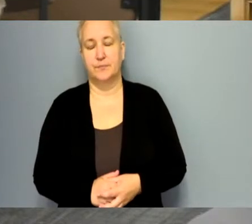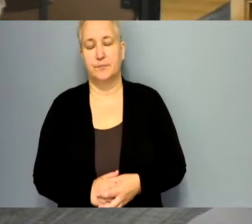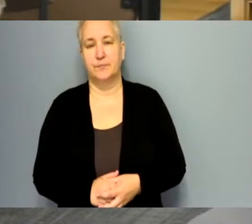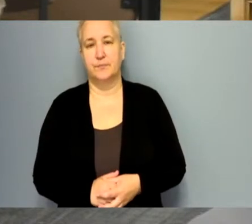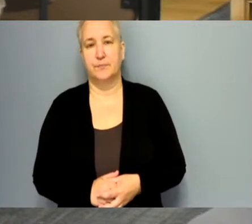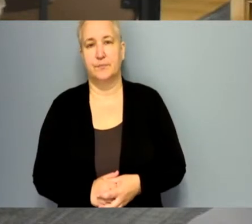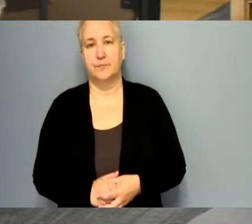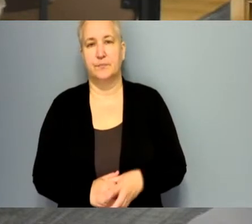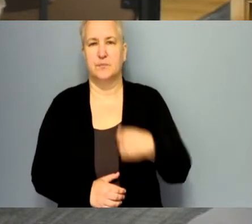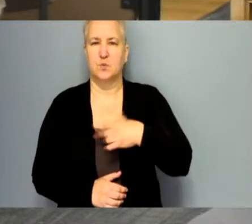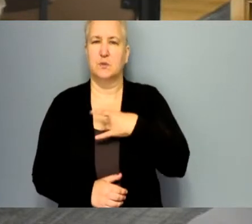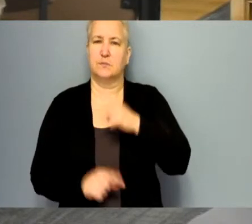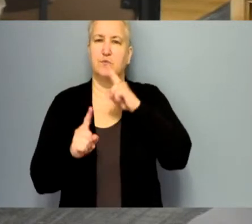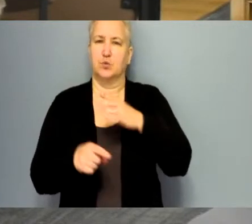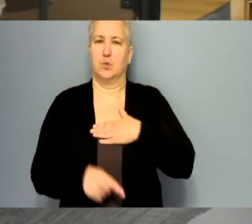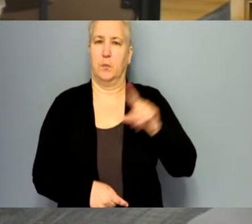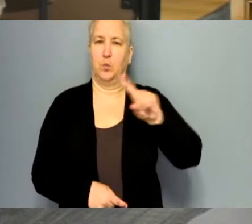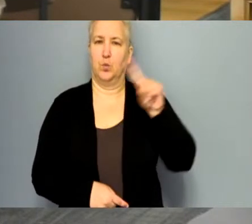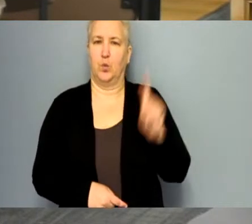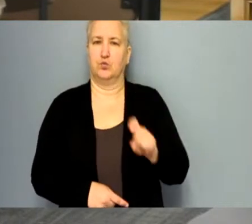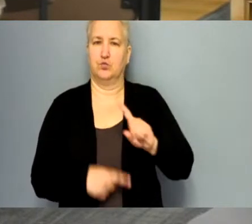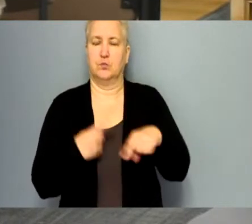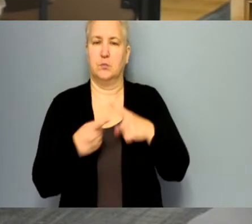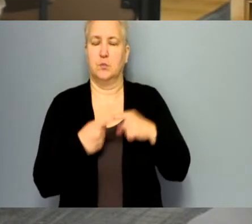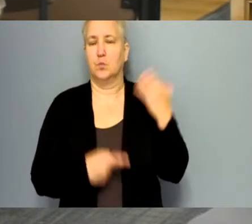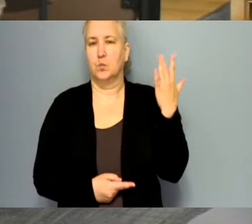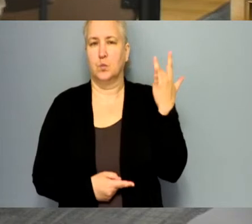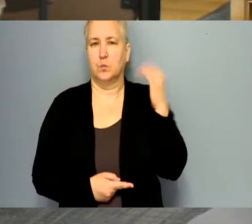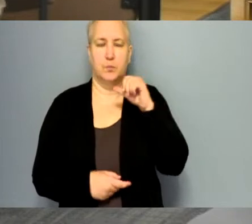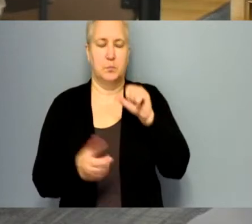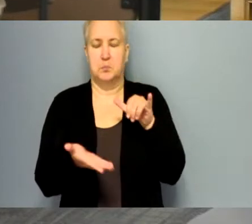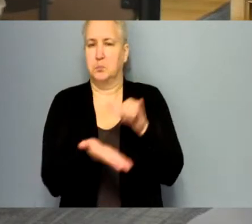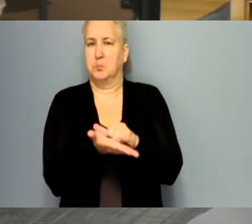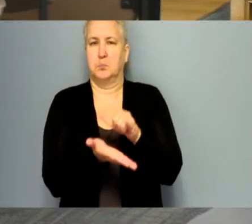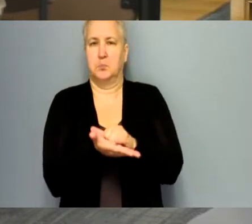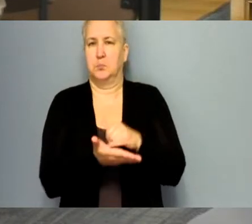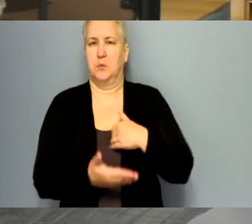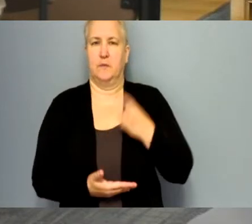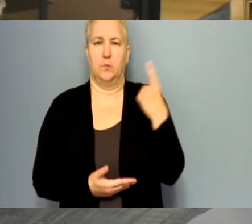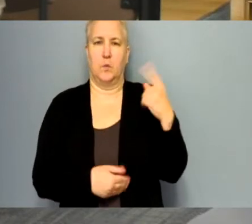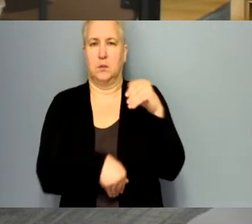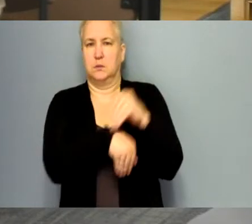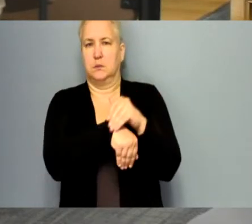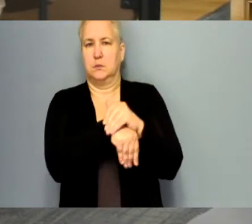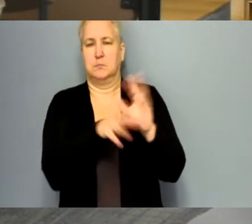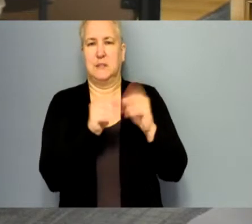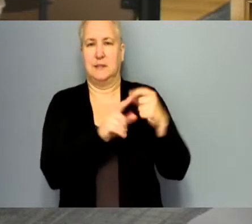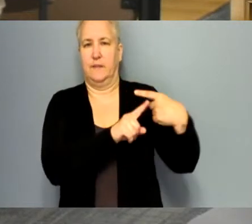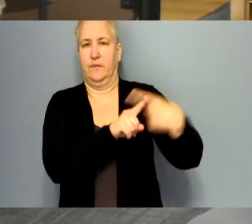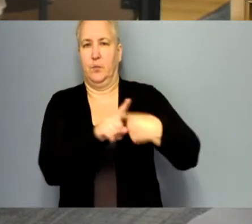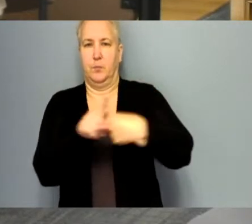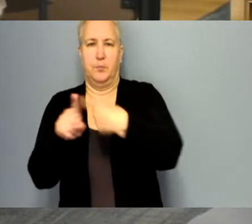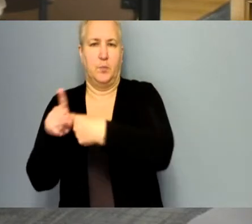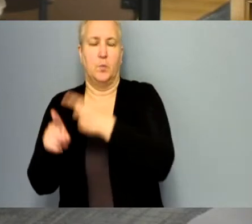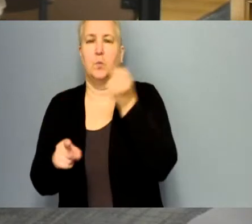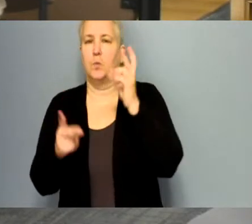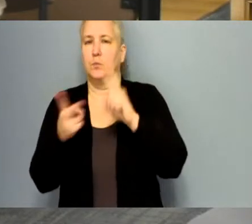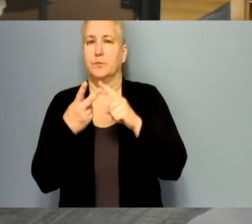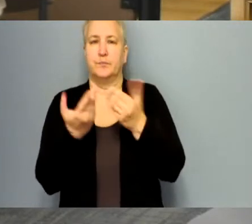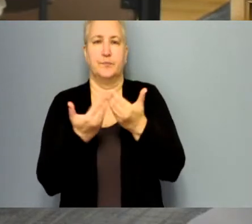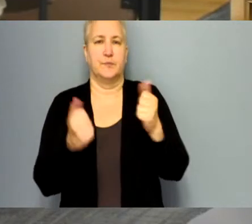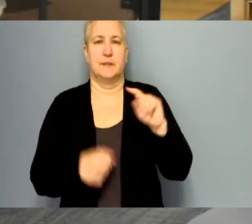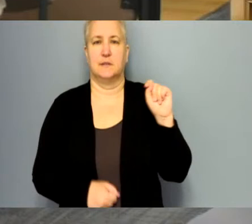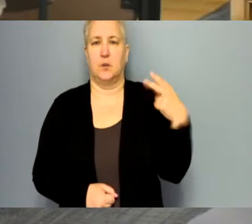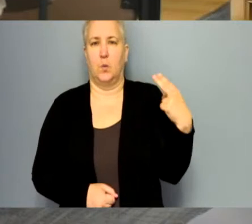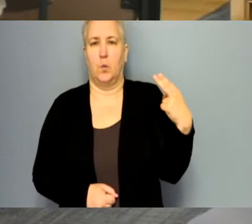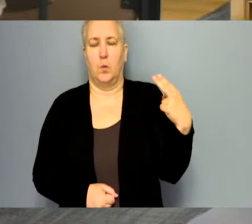I'd like an answer to my question as to why it's not possible to have one nightly meeting a month or a separate town